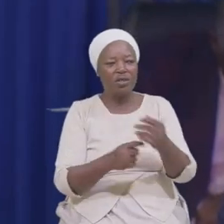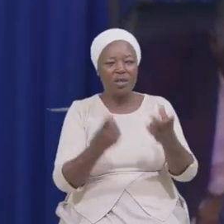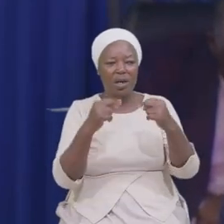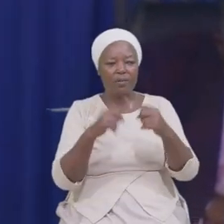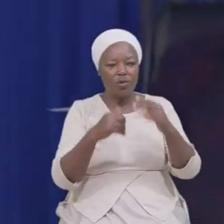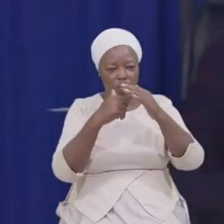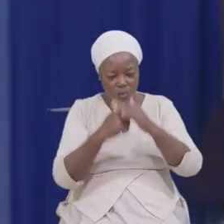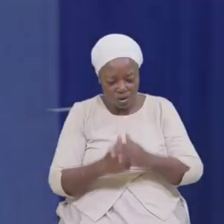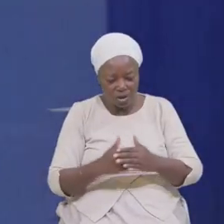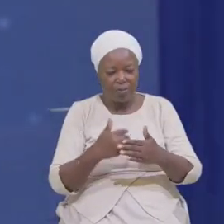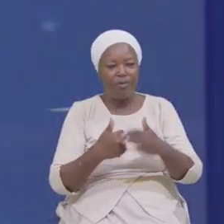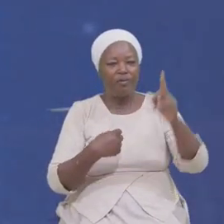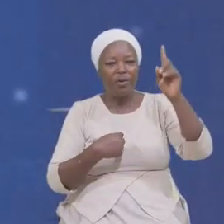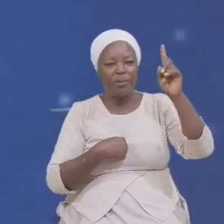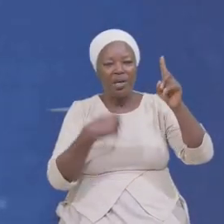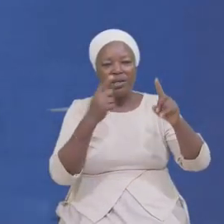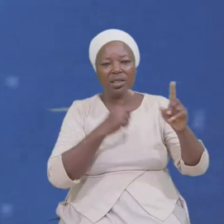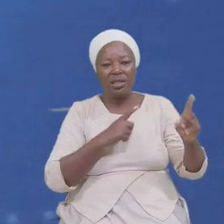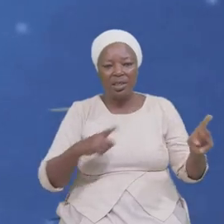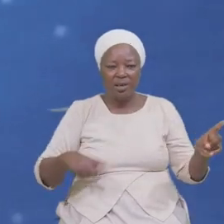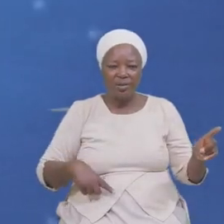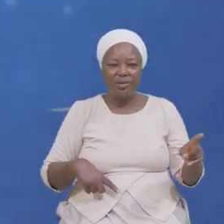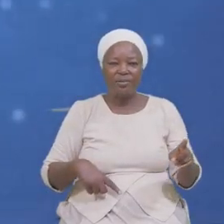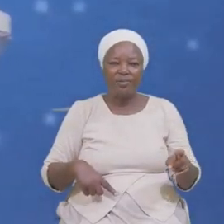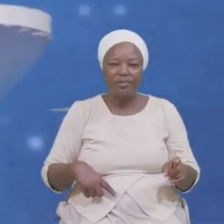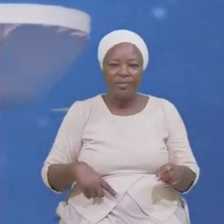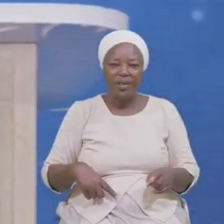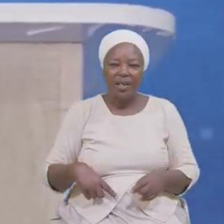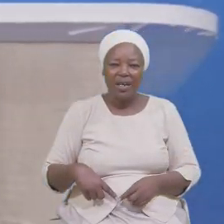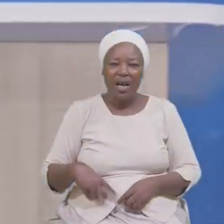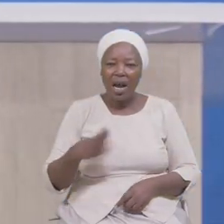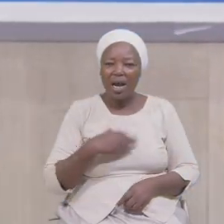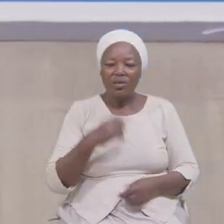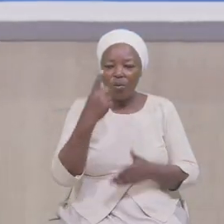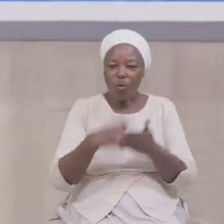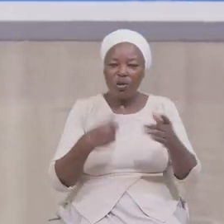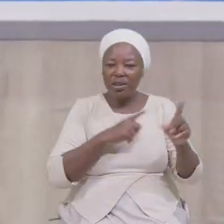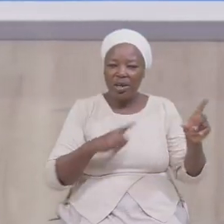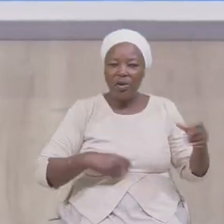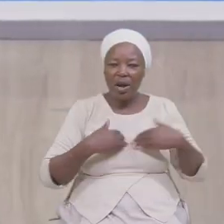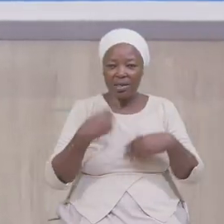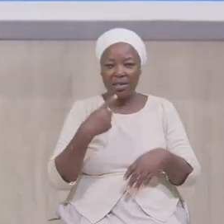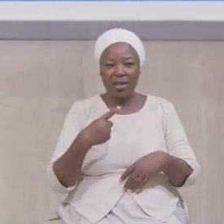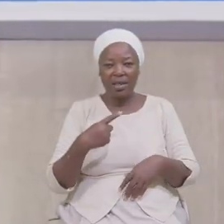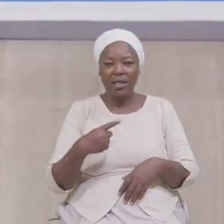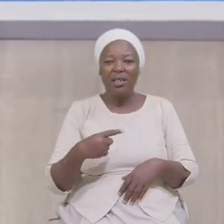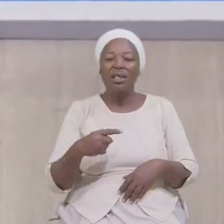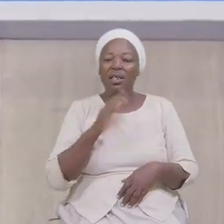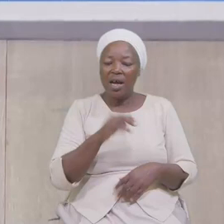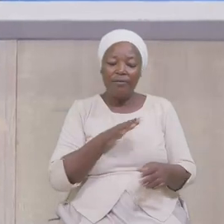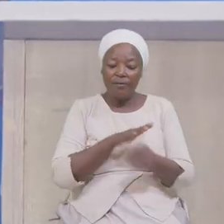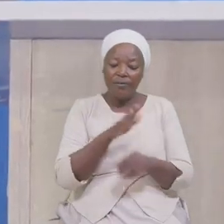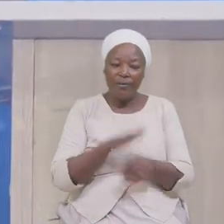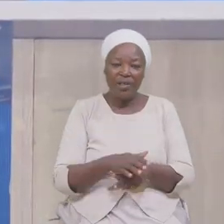me, says the Lord. And what the Lord has said, you're ready, a fulfillment of that, and